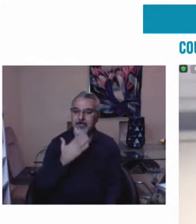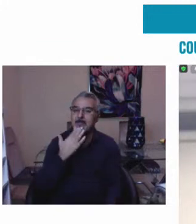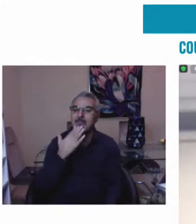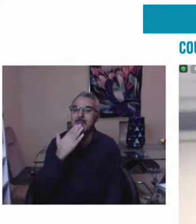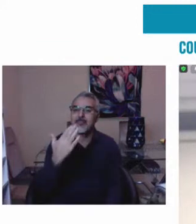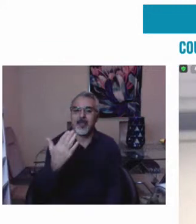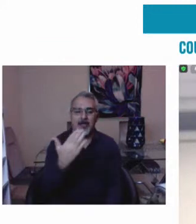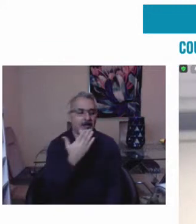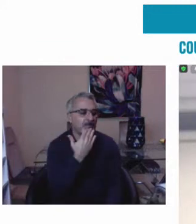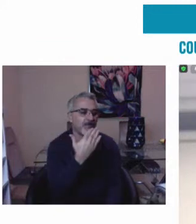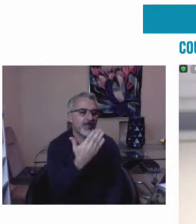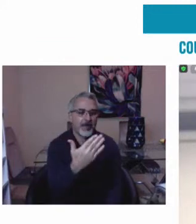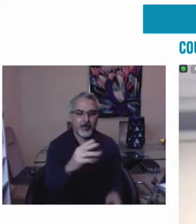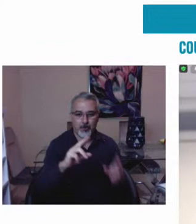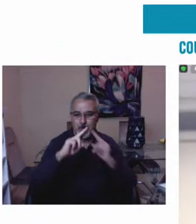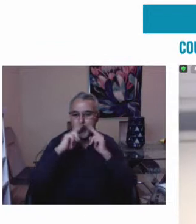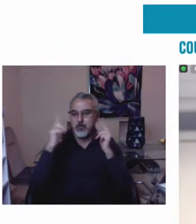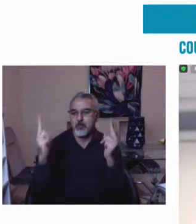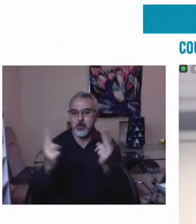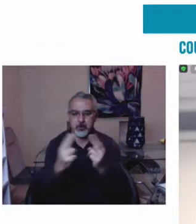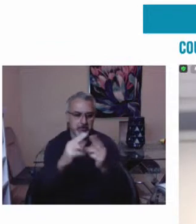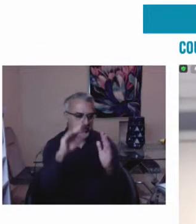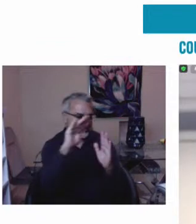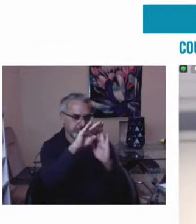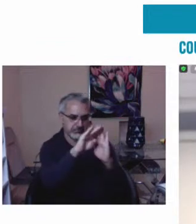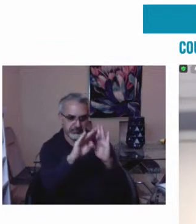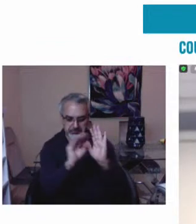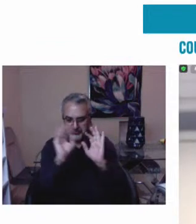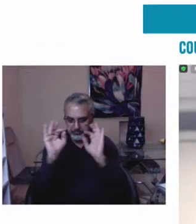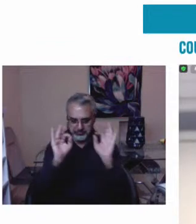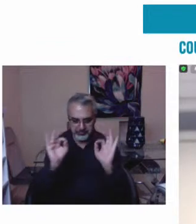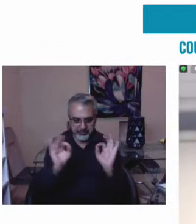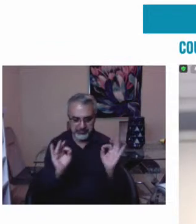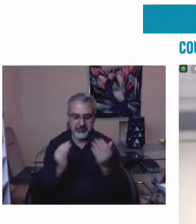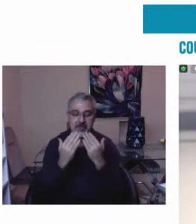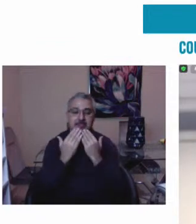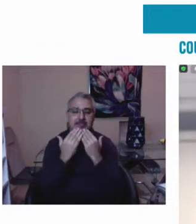I would like to thank the organizers of this conference.